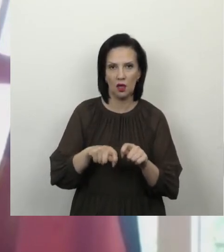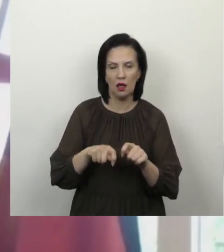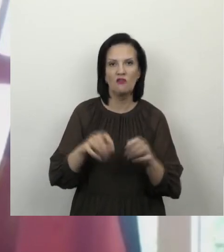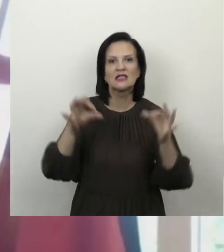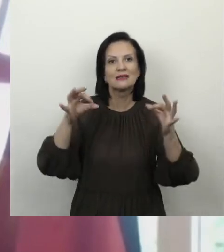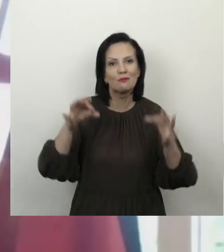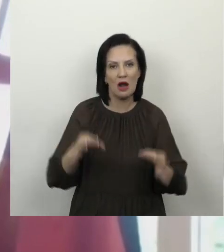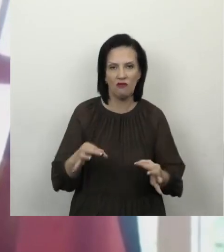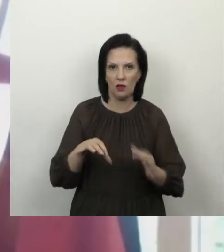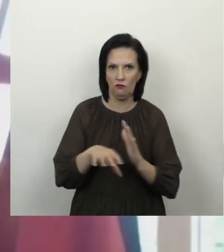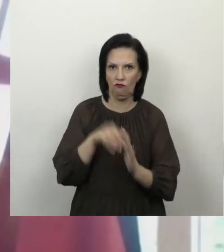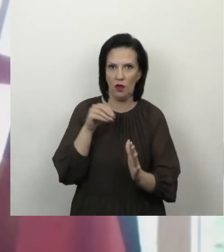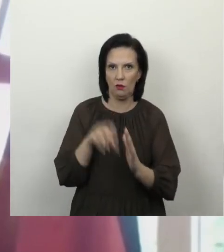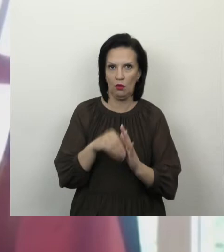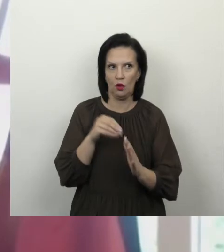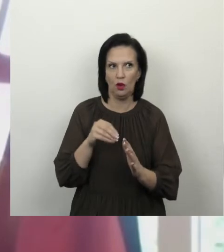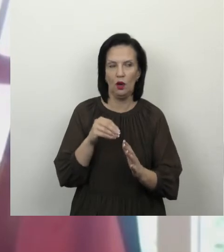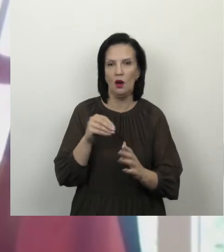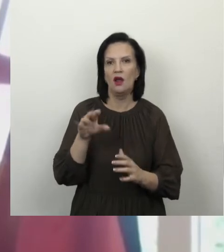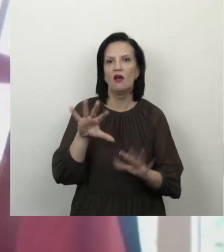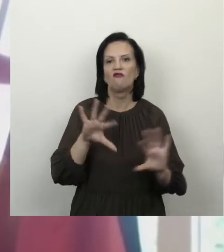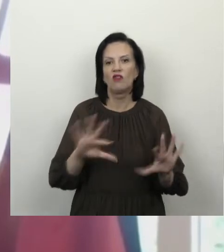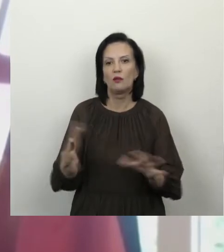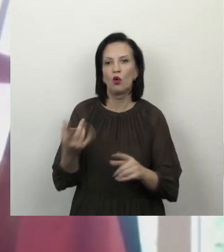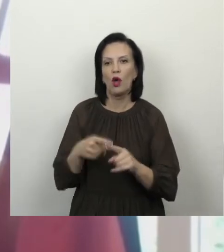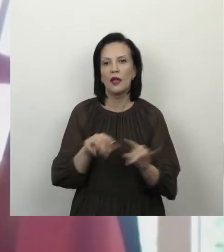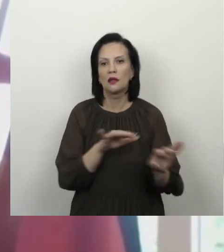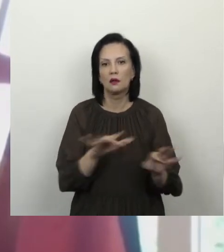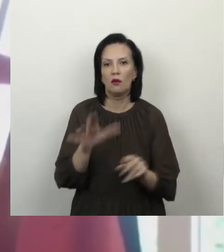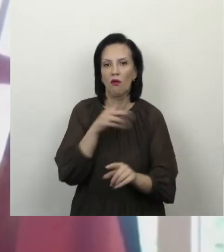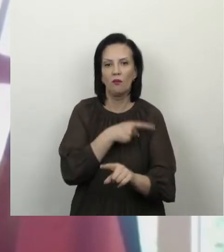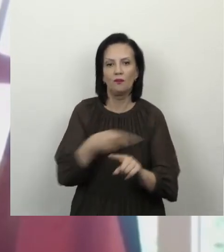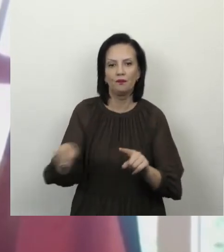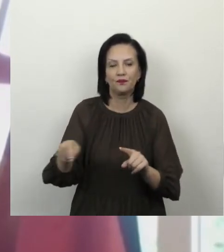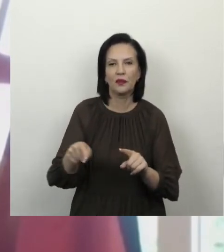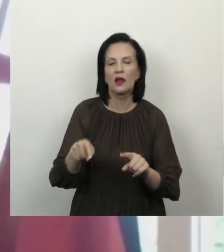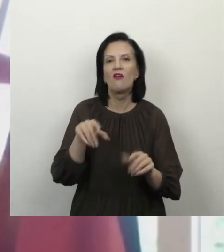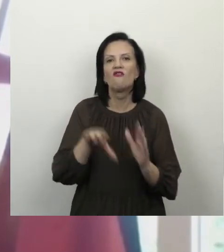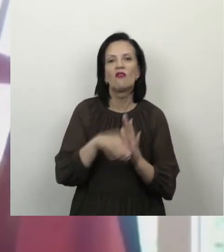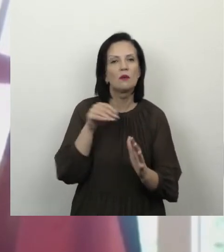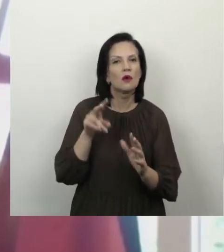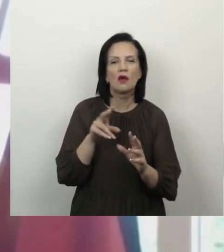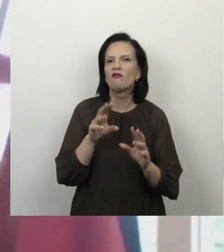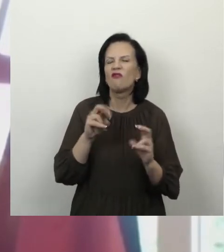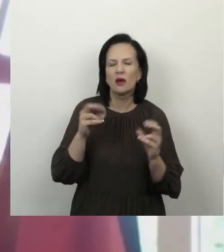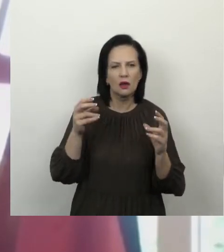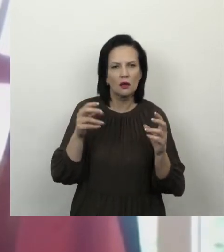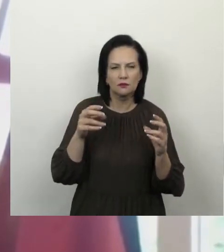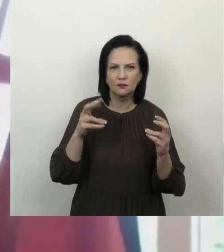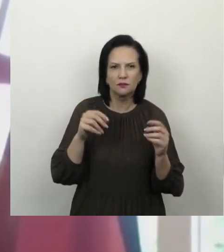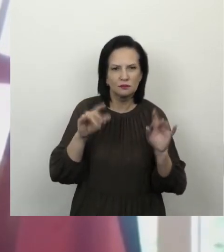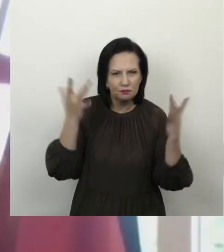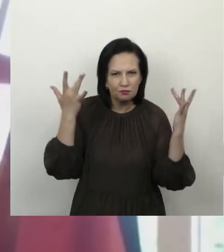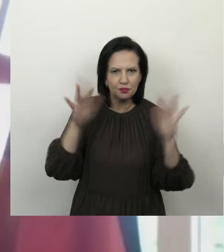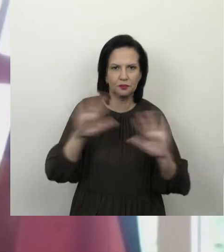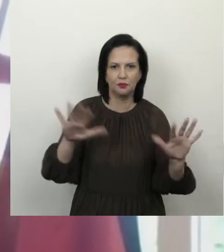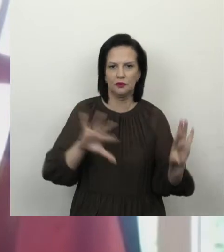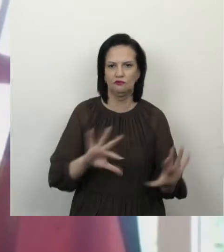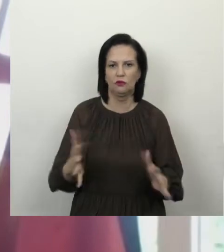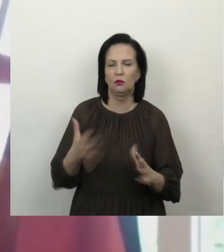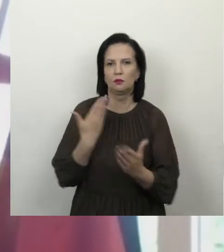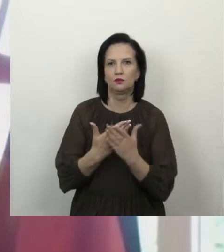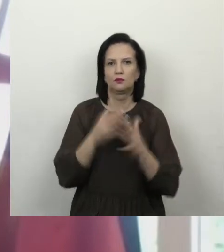during the election in exceptional cases. For example, constitutional complaints are